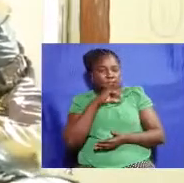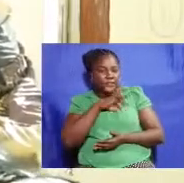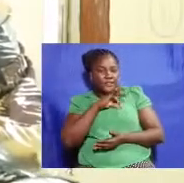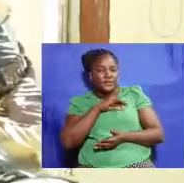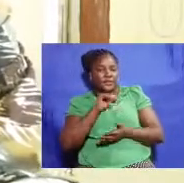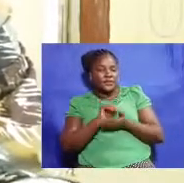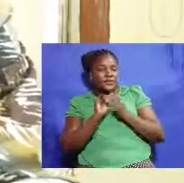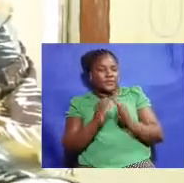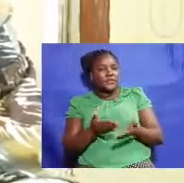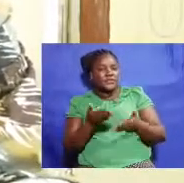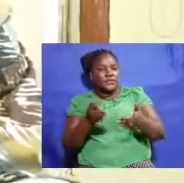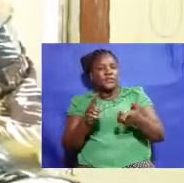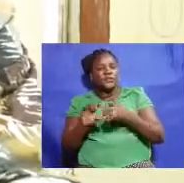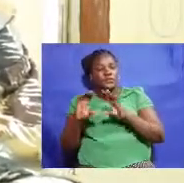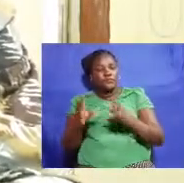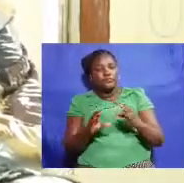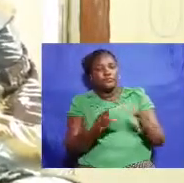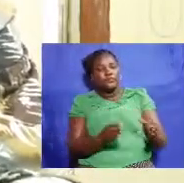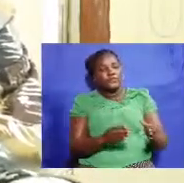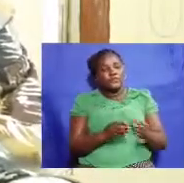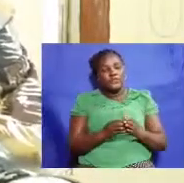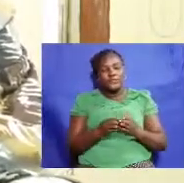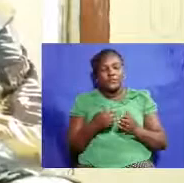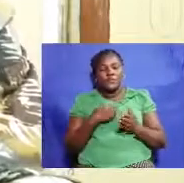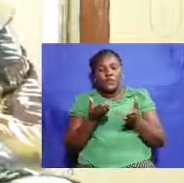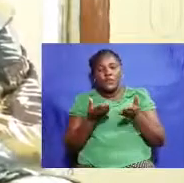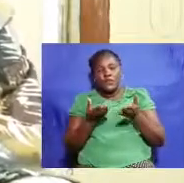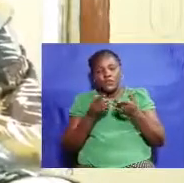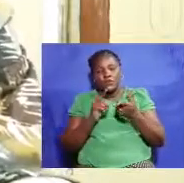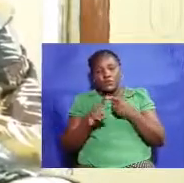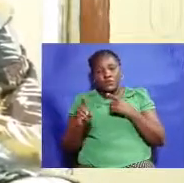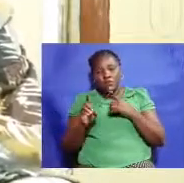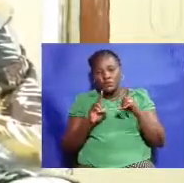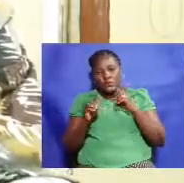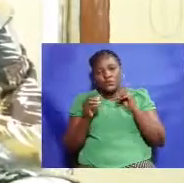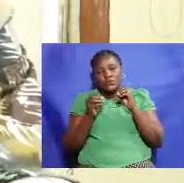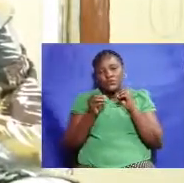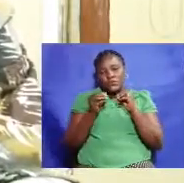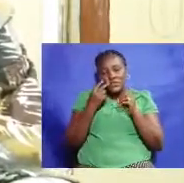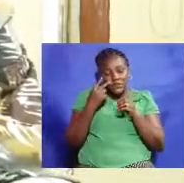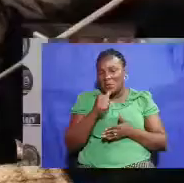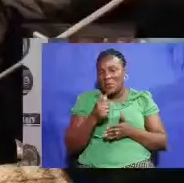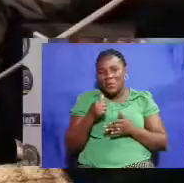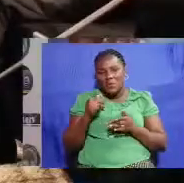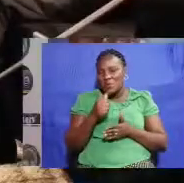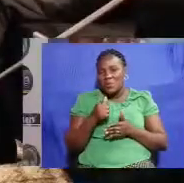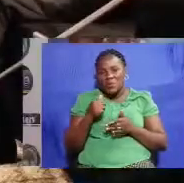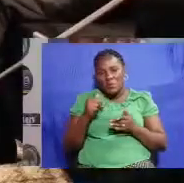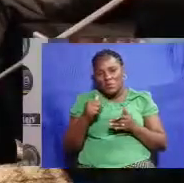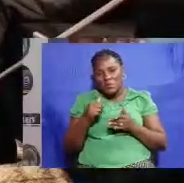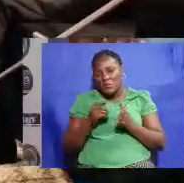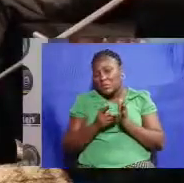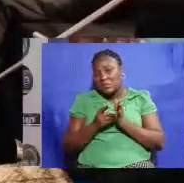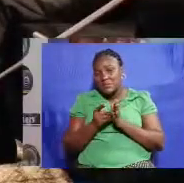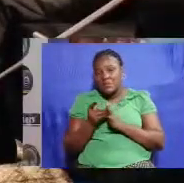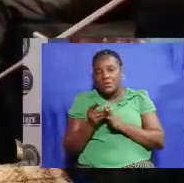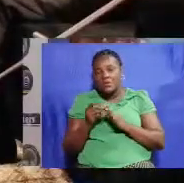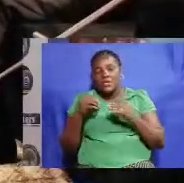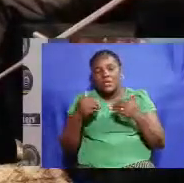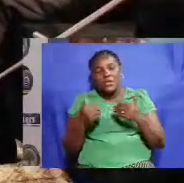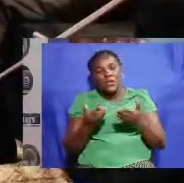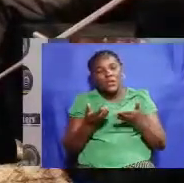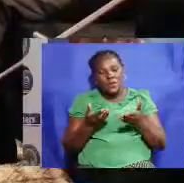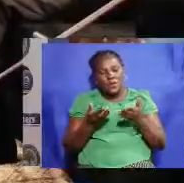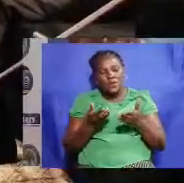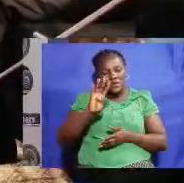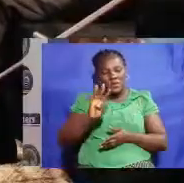benefit that they provide for the community. Moving forward, I want to see more of what they have already started off doing. I want H4P organization to continue